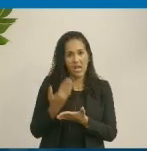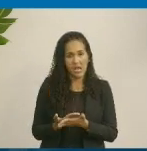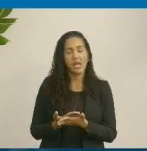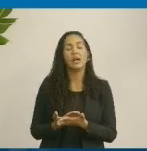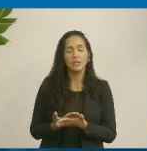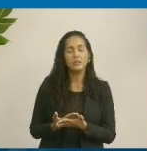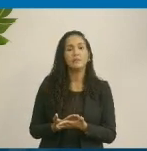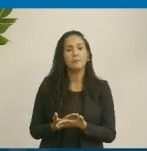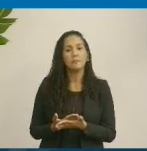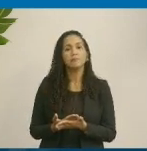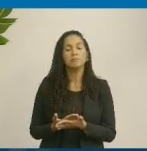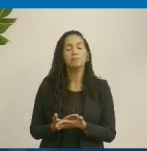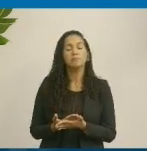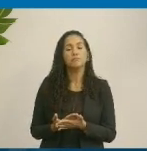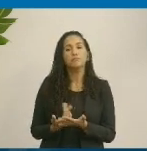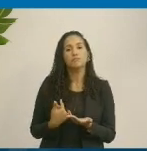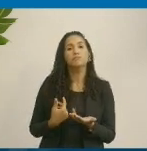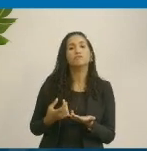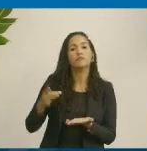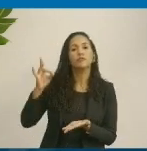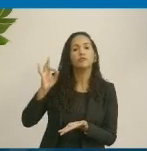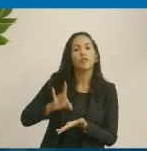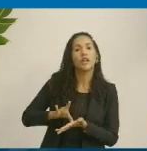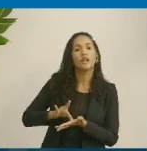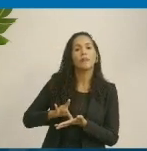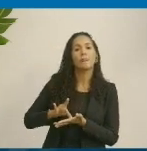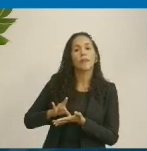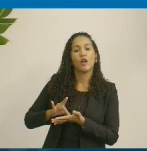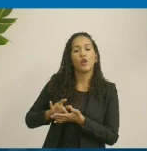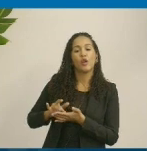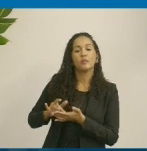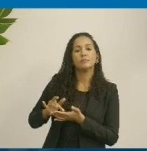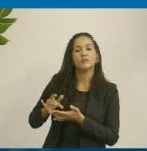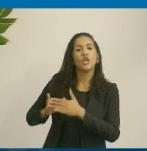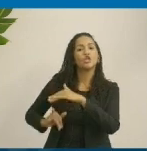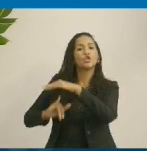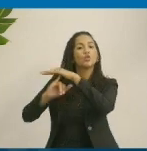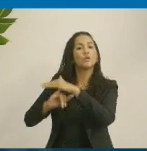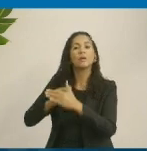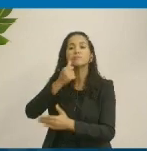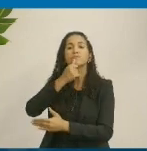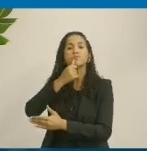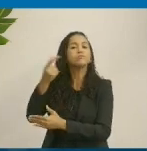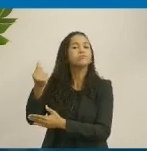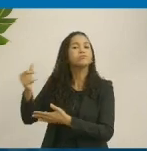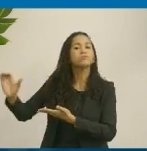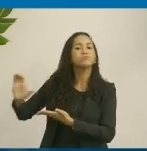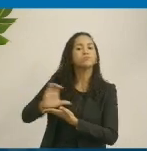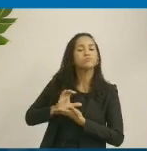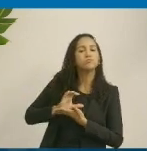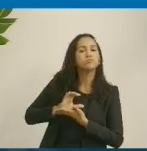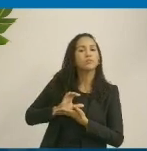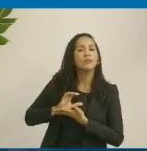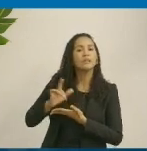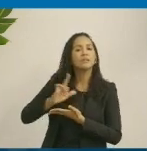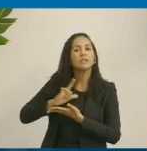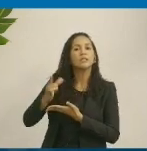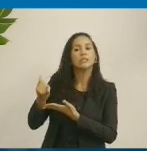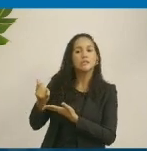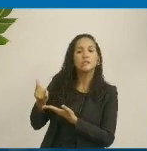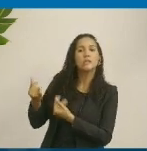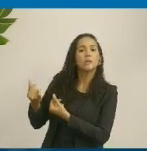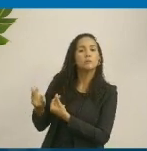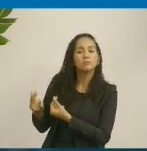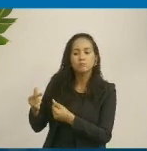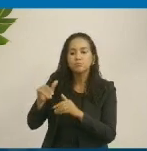the fundraiser, but mostly the scientific leader, has been important, because you had to deal with